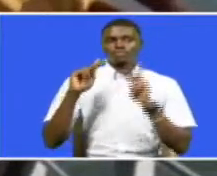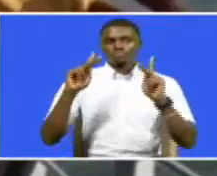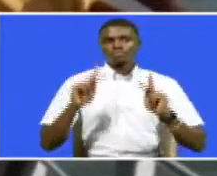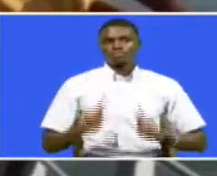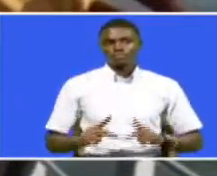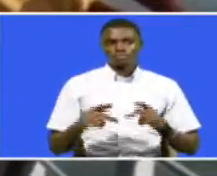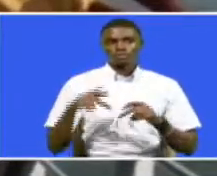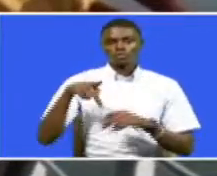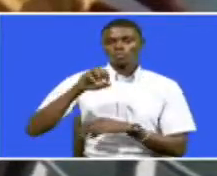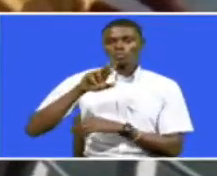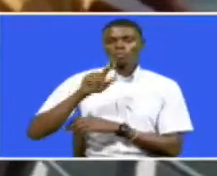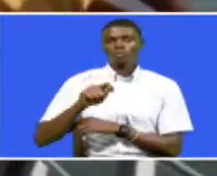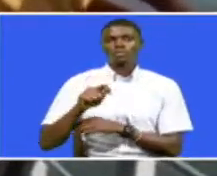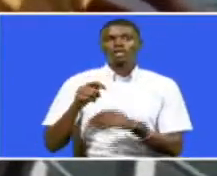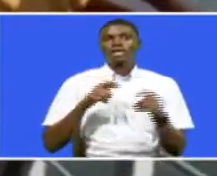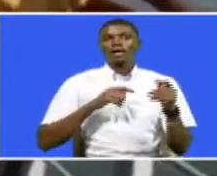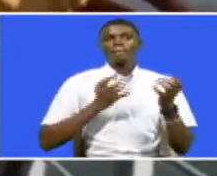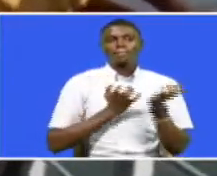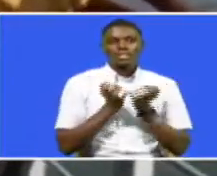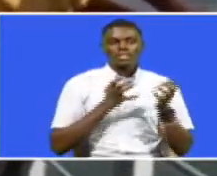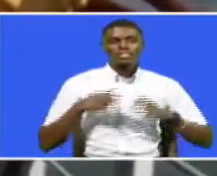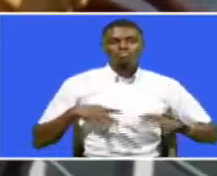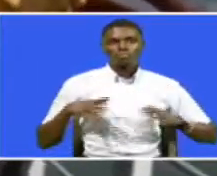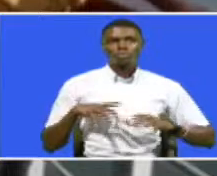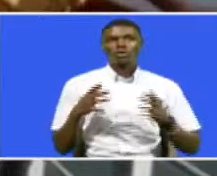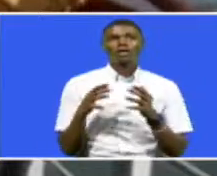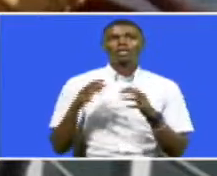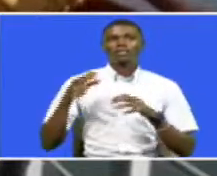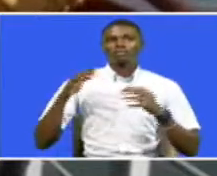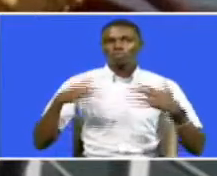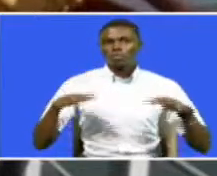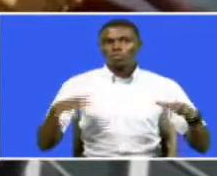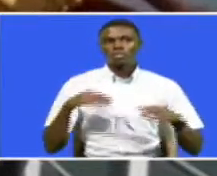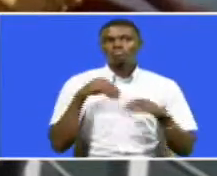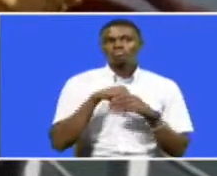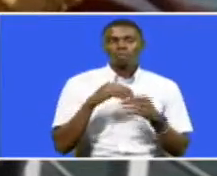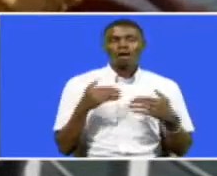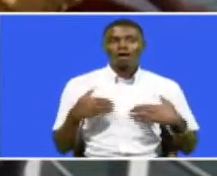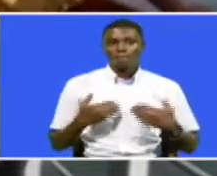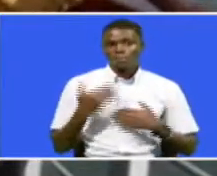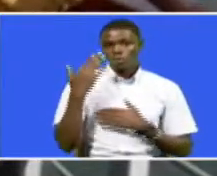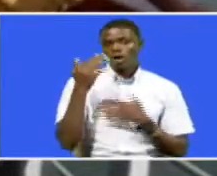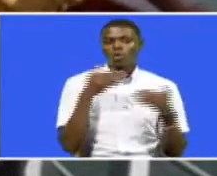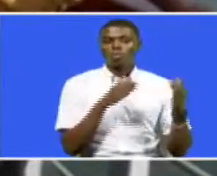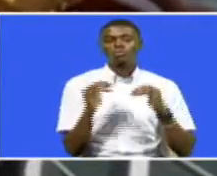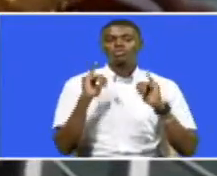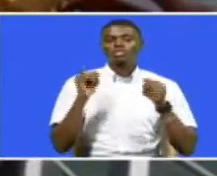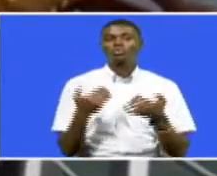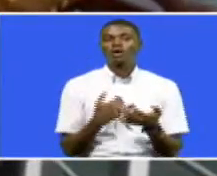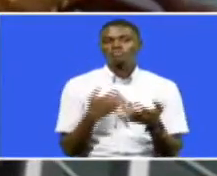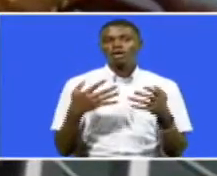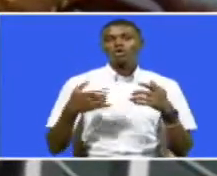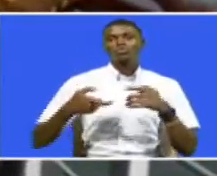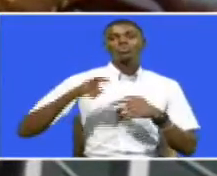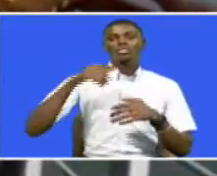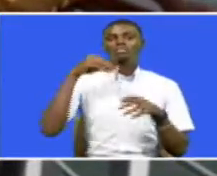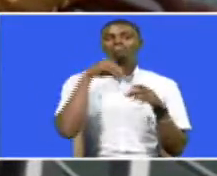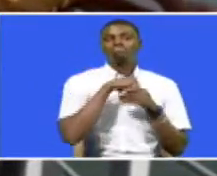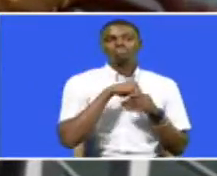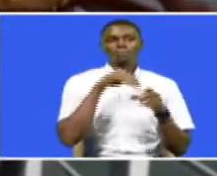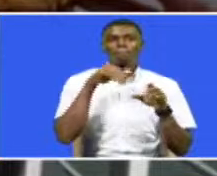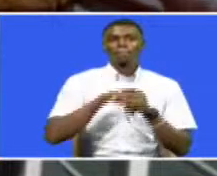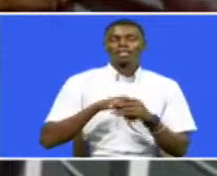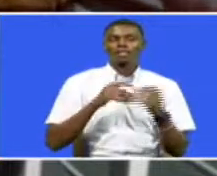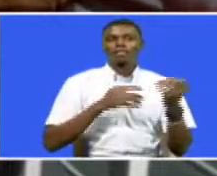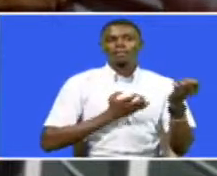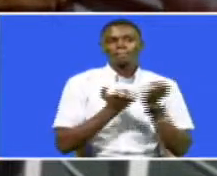piers, the traders and maritime investors are happy because they have new opportunities to increase investment in the